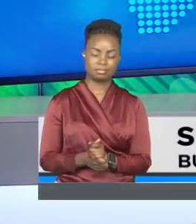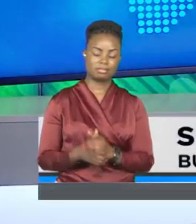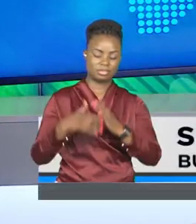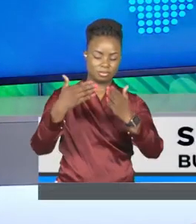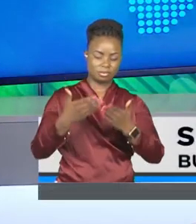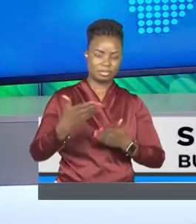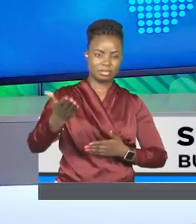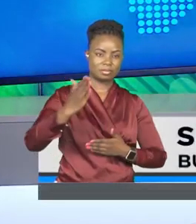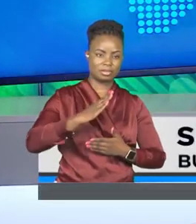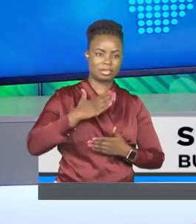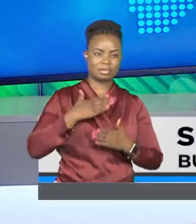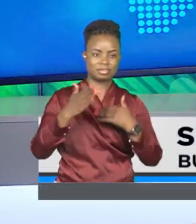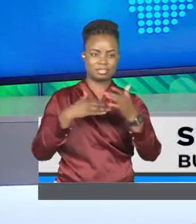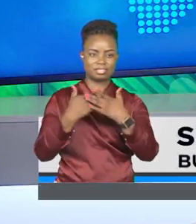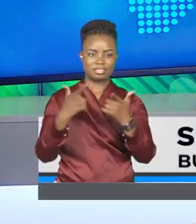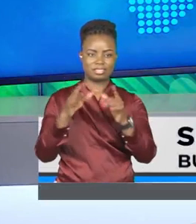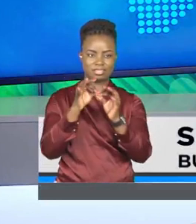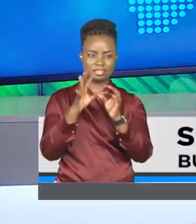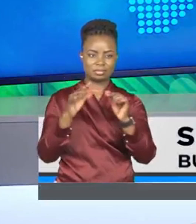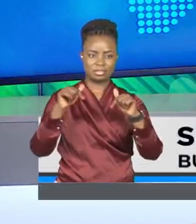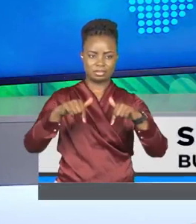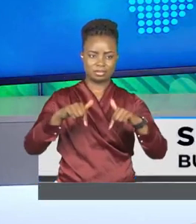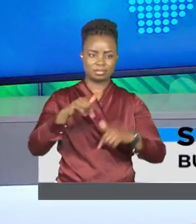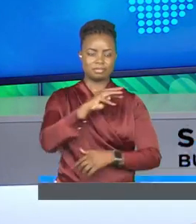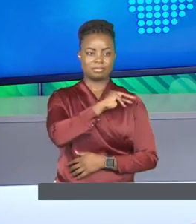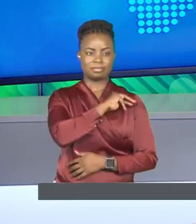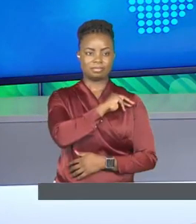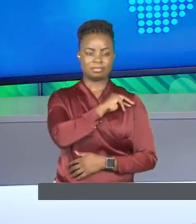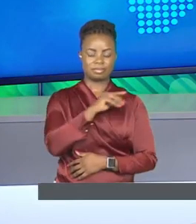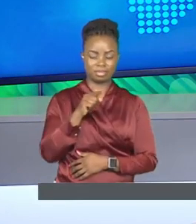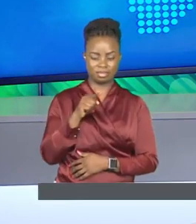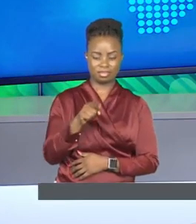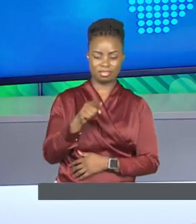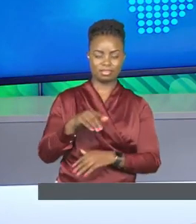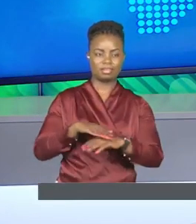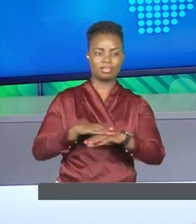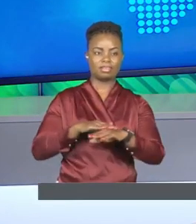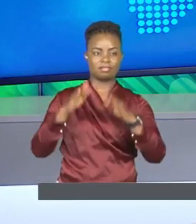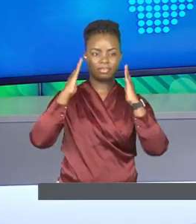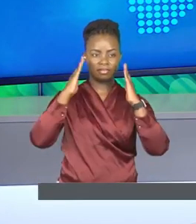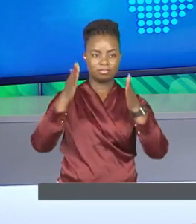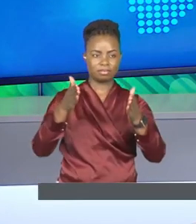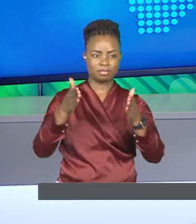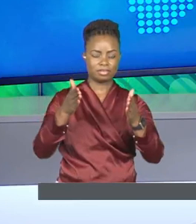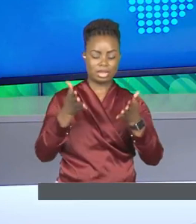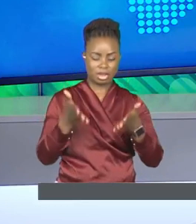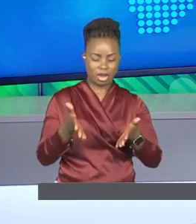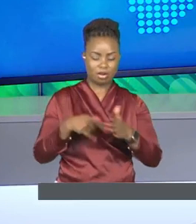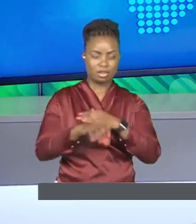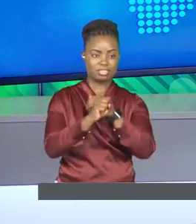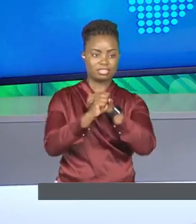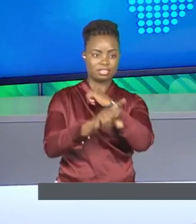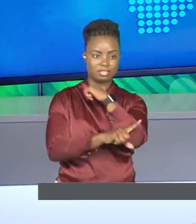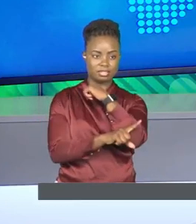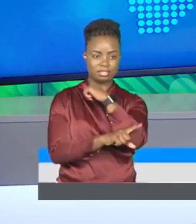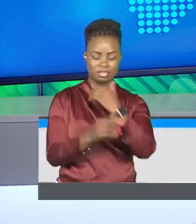Welcome back. Our sign language interpreter today is Monica Mwangi, and this is Africa Focus. Now, in Senegal,